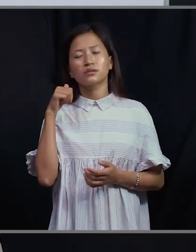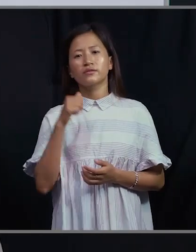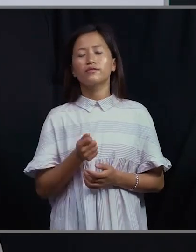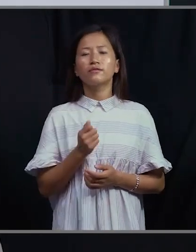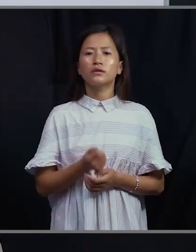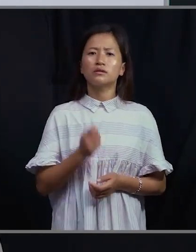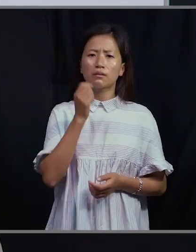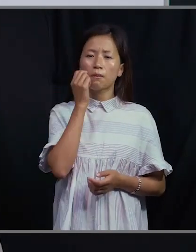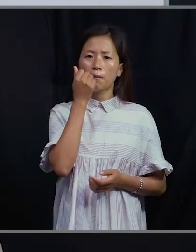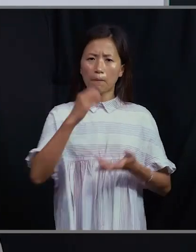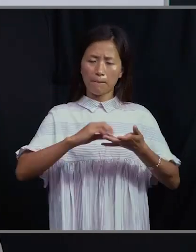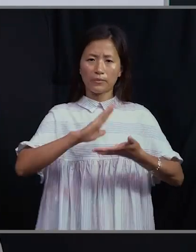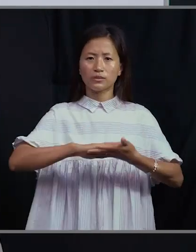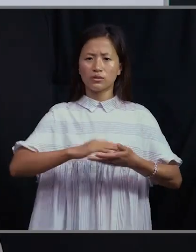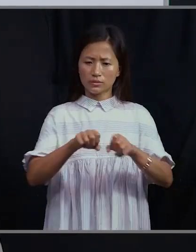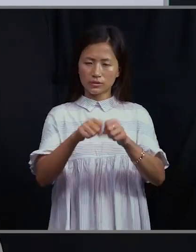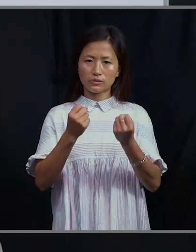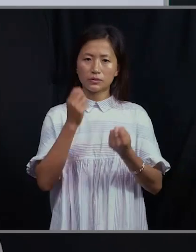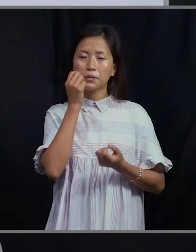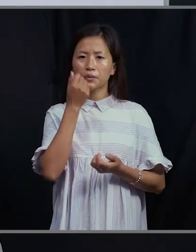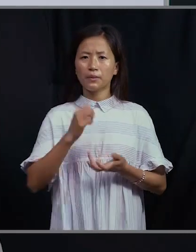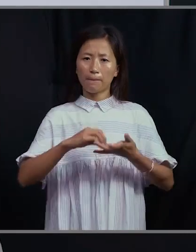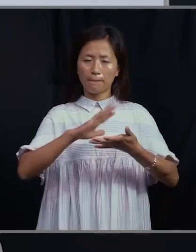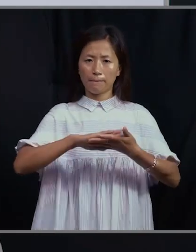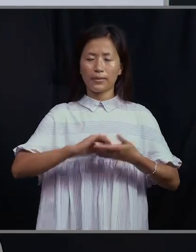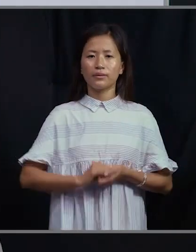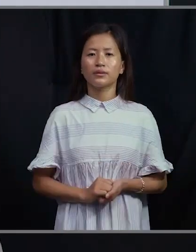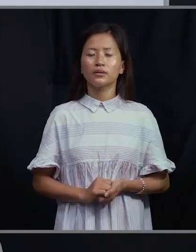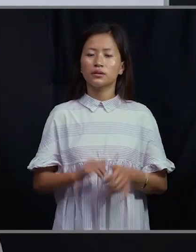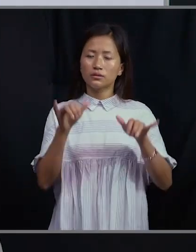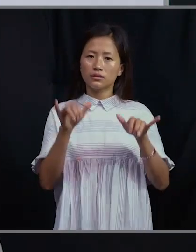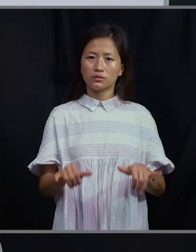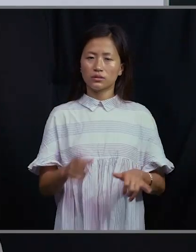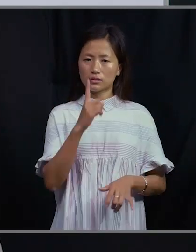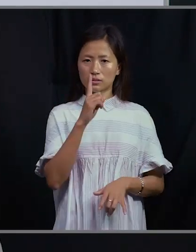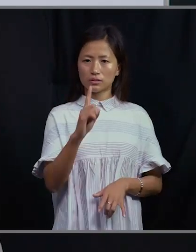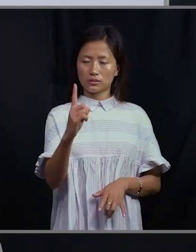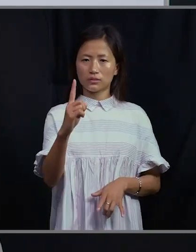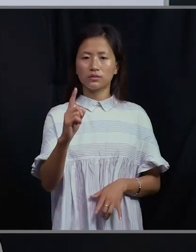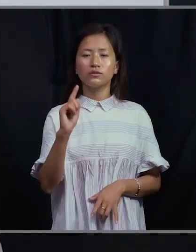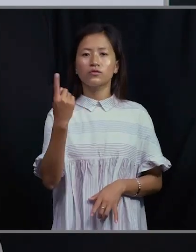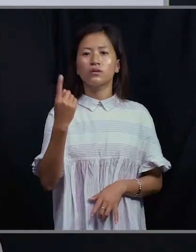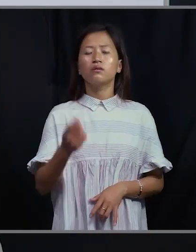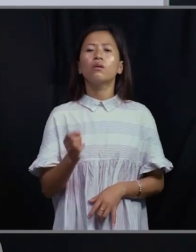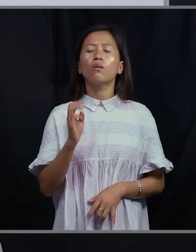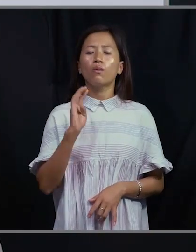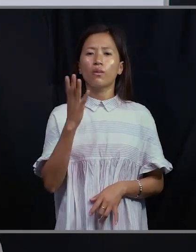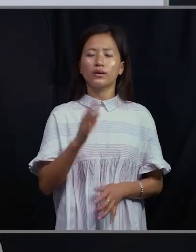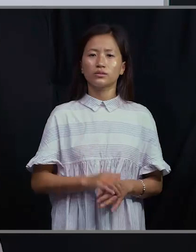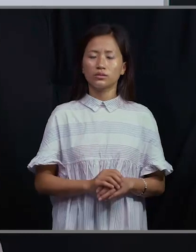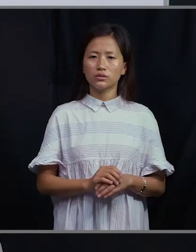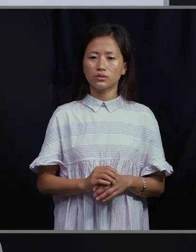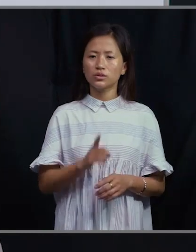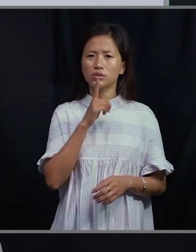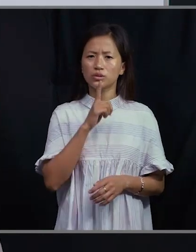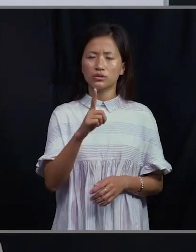husband, or if she gets divorced with a man, okay, she has to stay single for a while, in order to ensure that